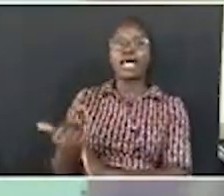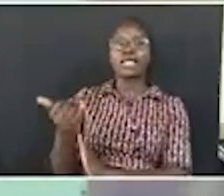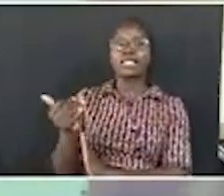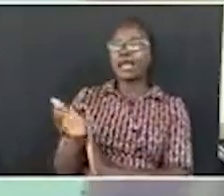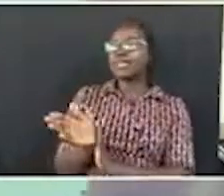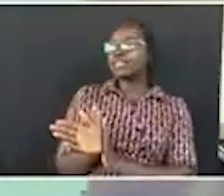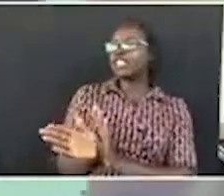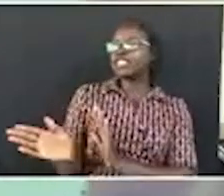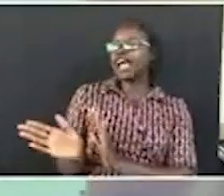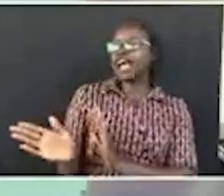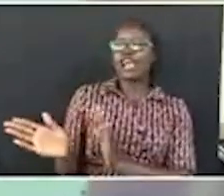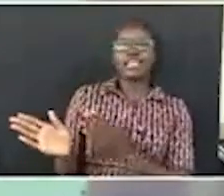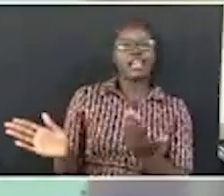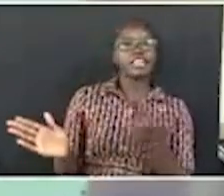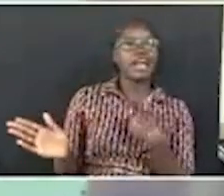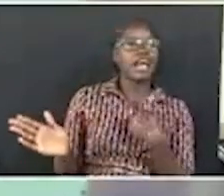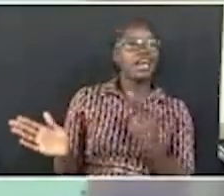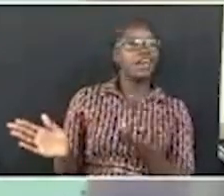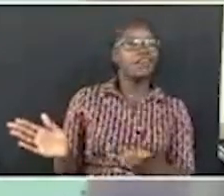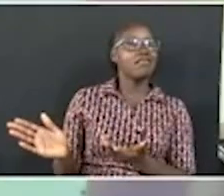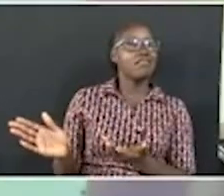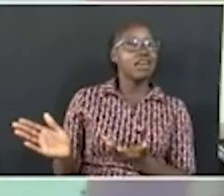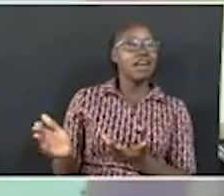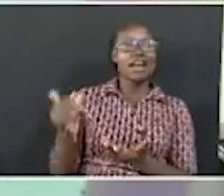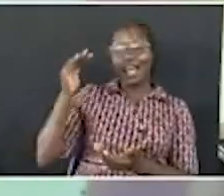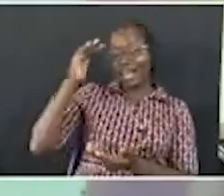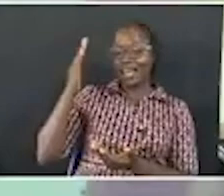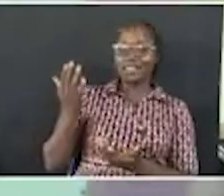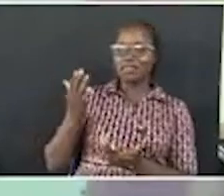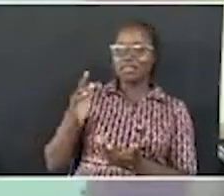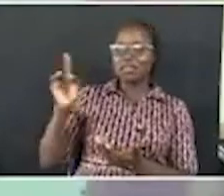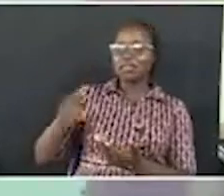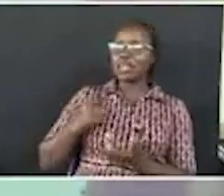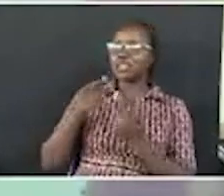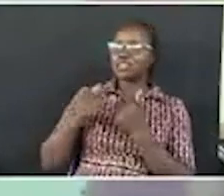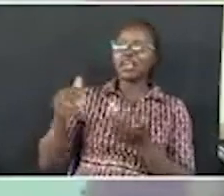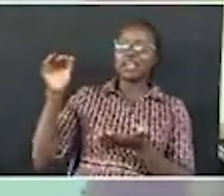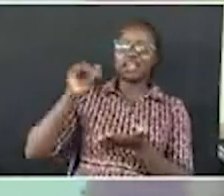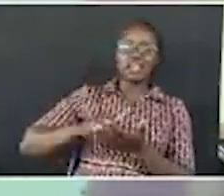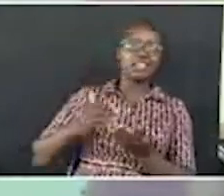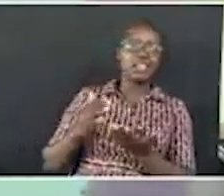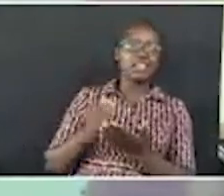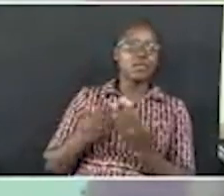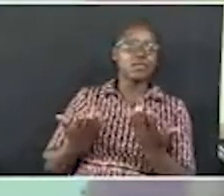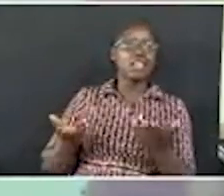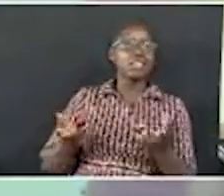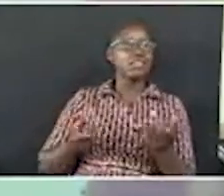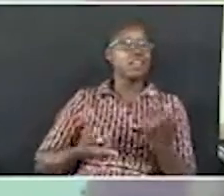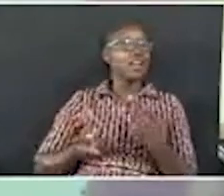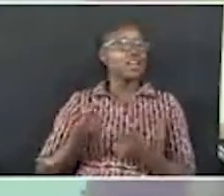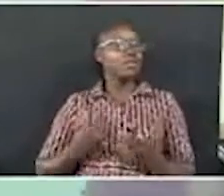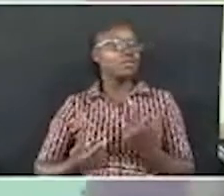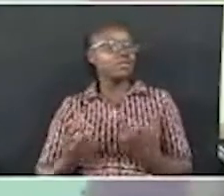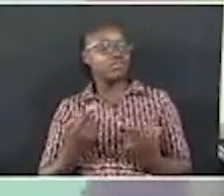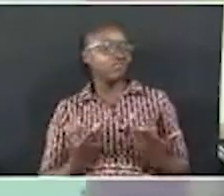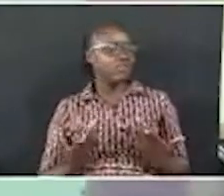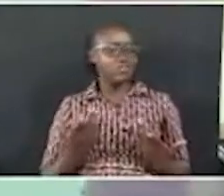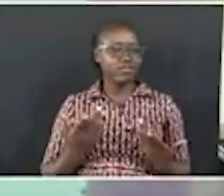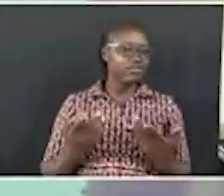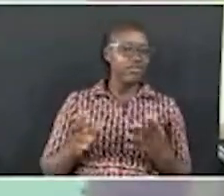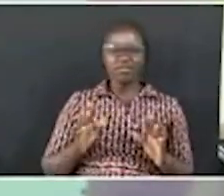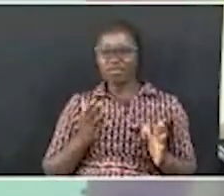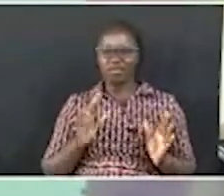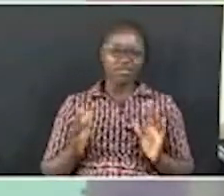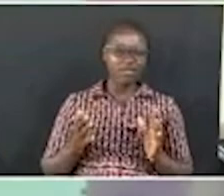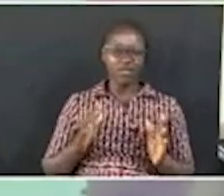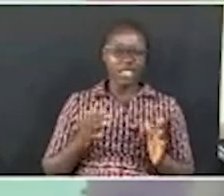side dishes that I have. Hi, we may not be able to talk again. Something is coming up. Yeah, you will not